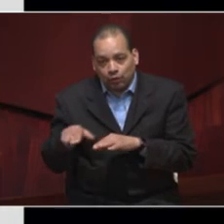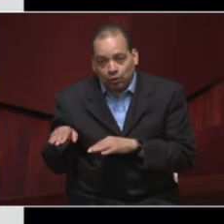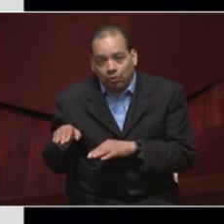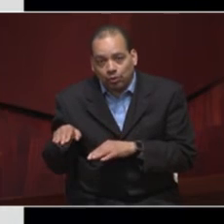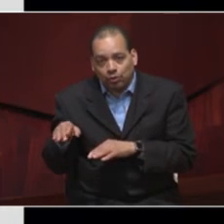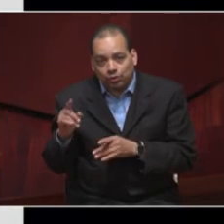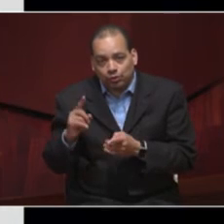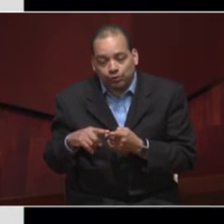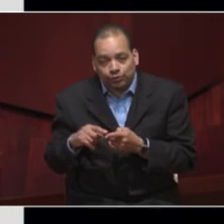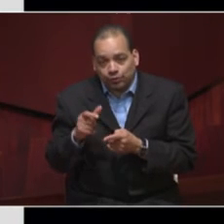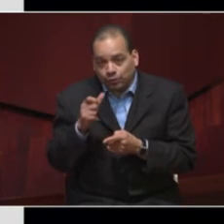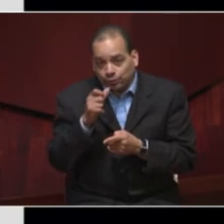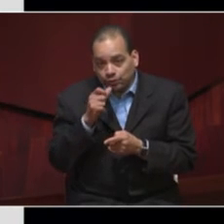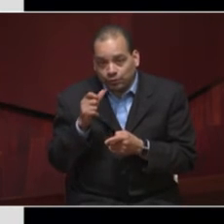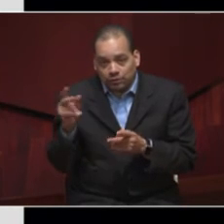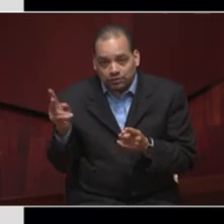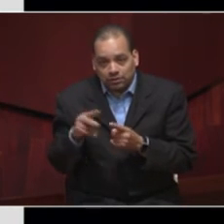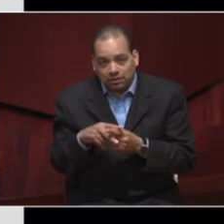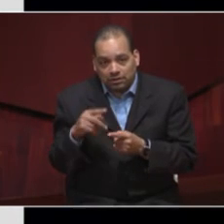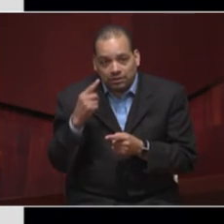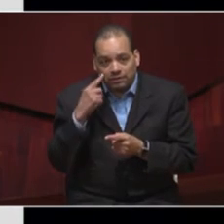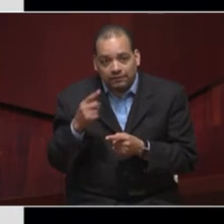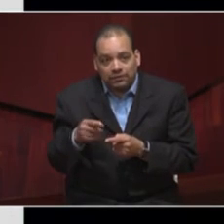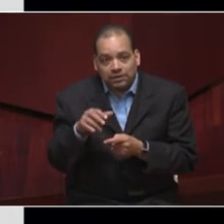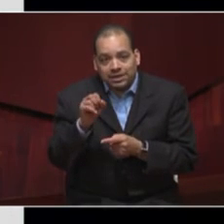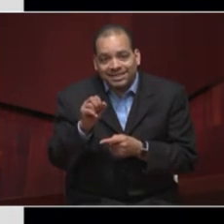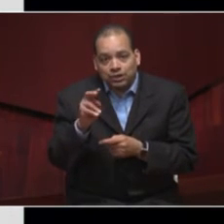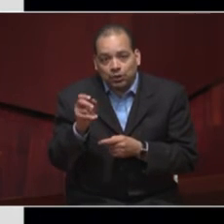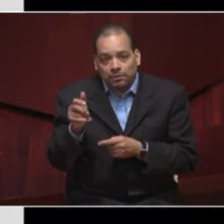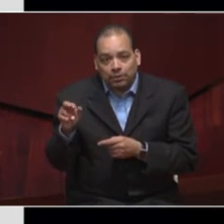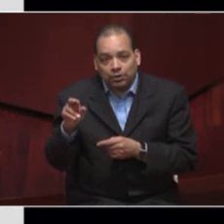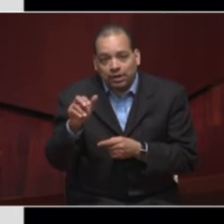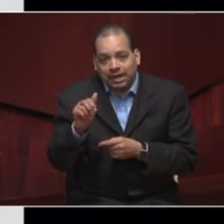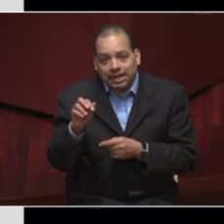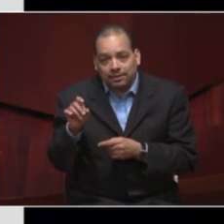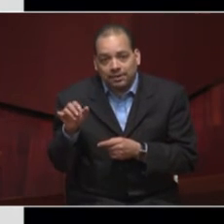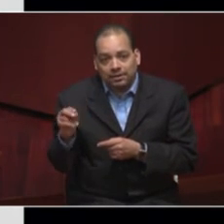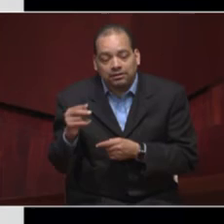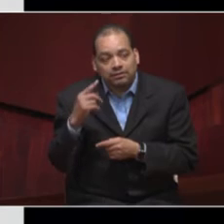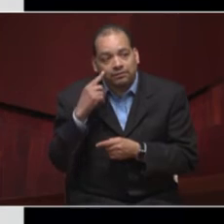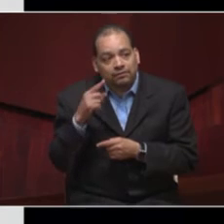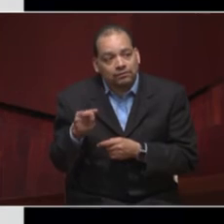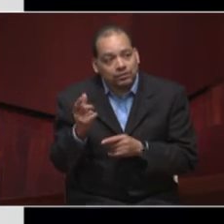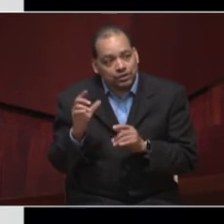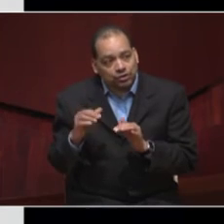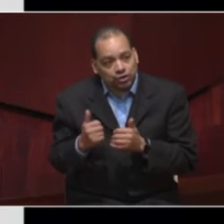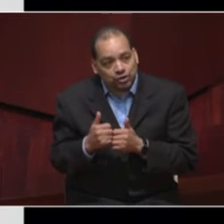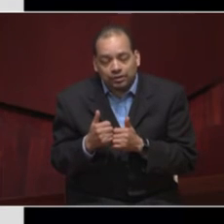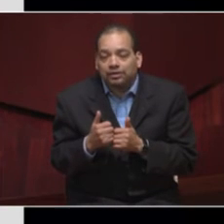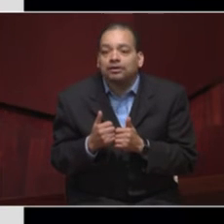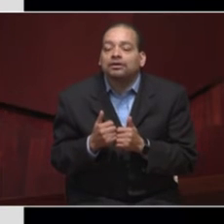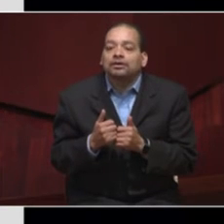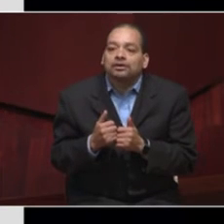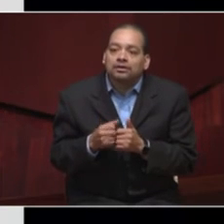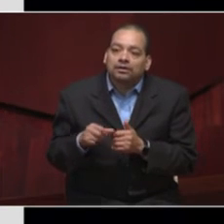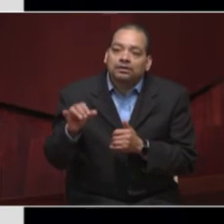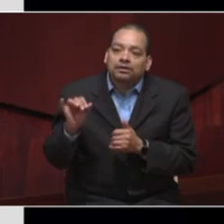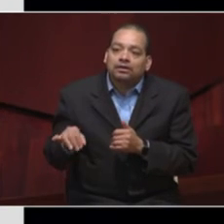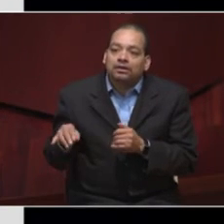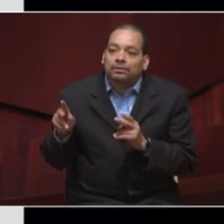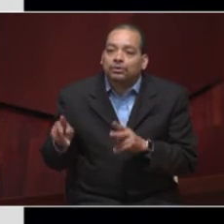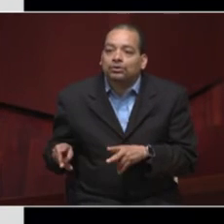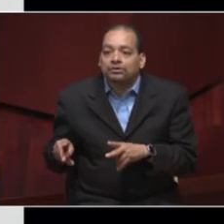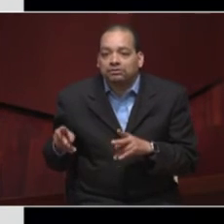to whomever is assigned as the super administrator for a deployed agency, and that super administrator can then